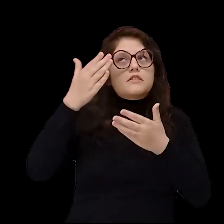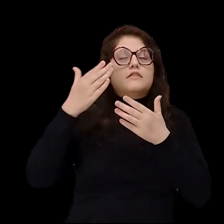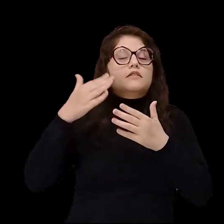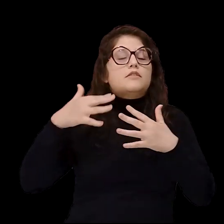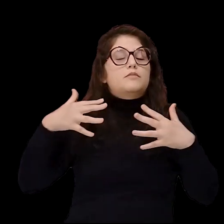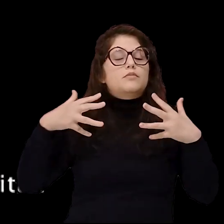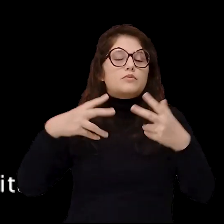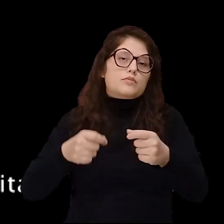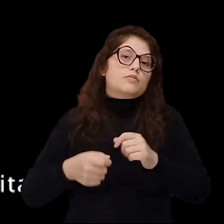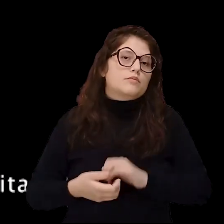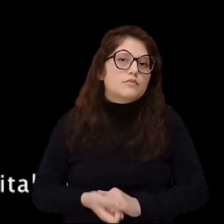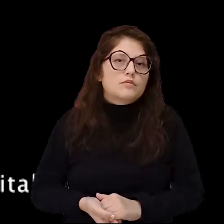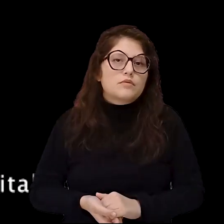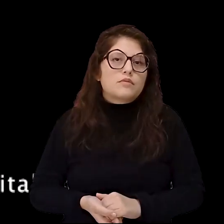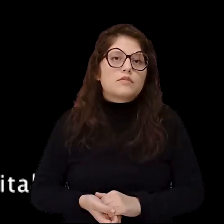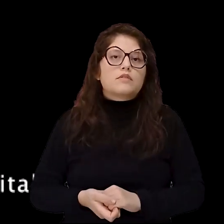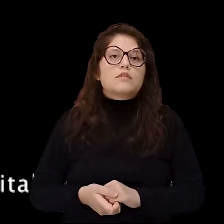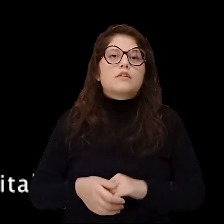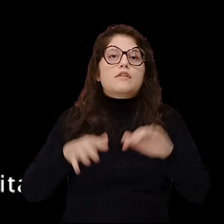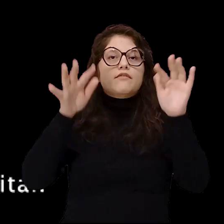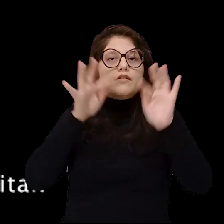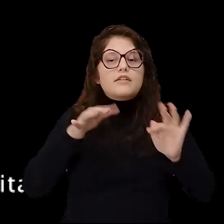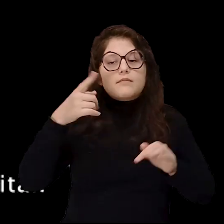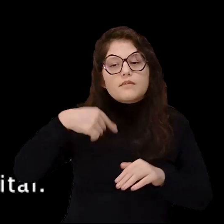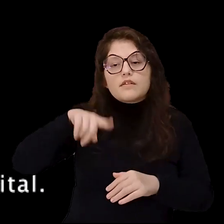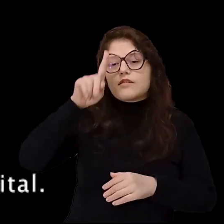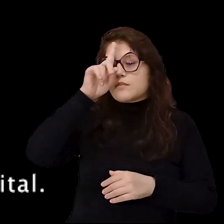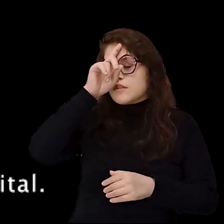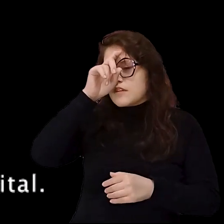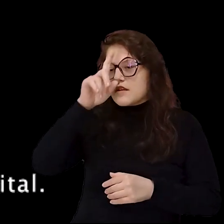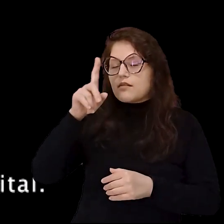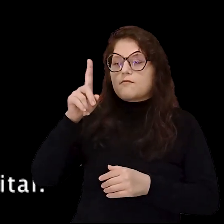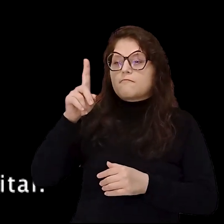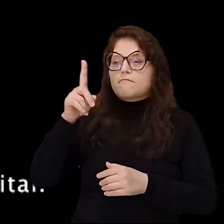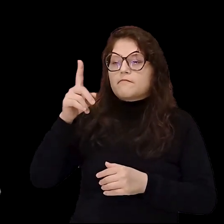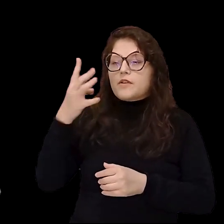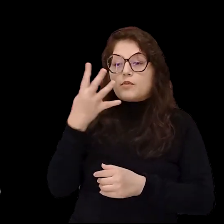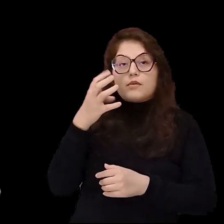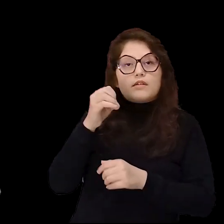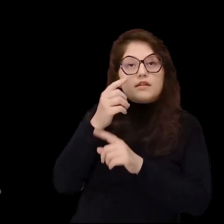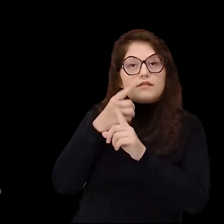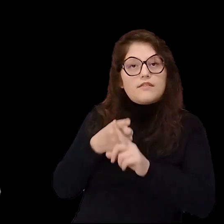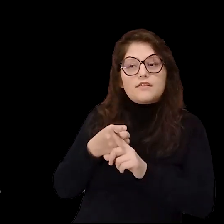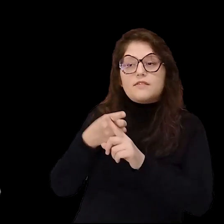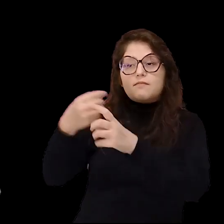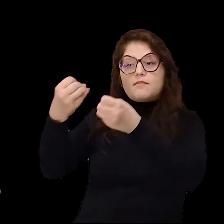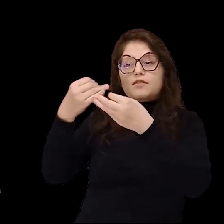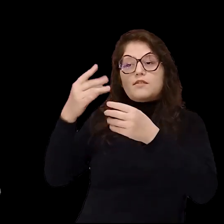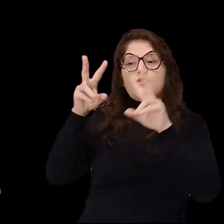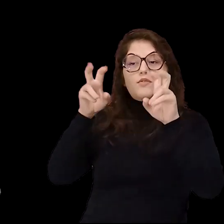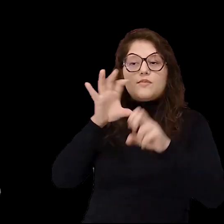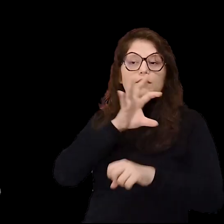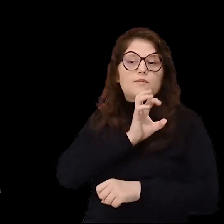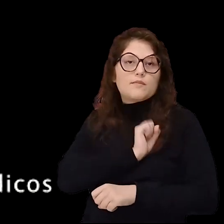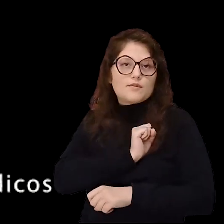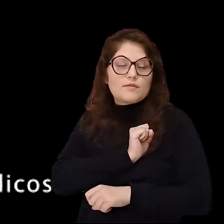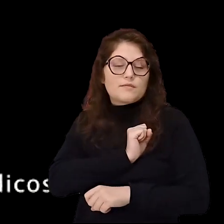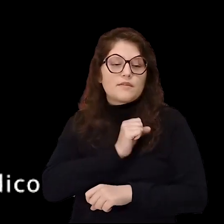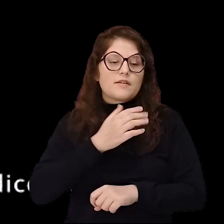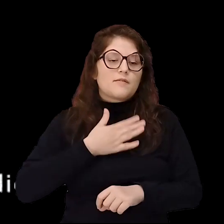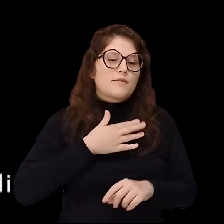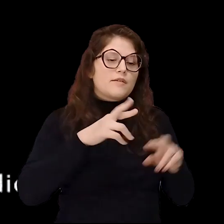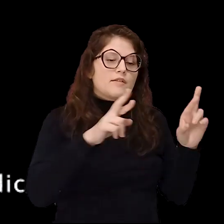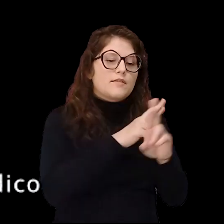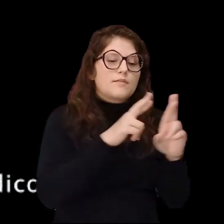what I've experienced. I'm glad to have been in the hospital 40 times. It taught me so much about love, and